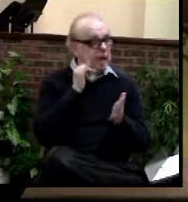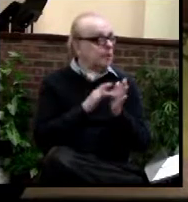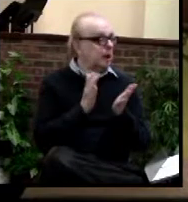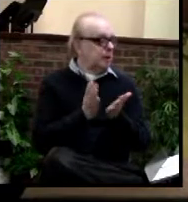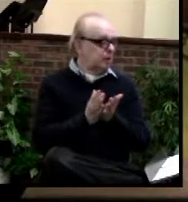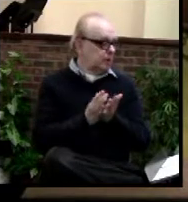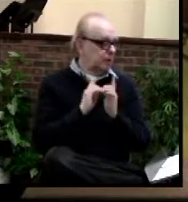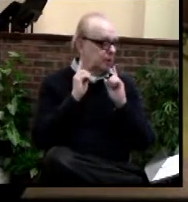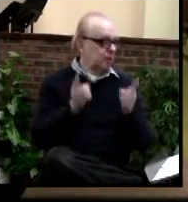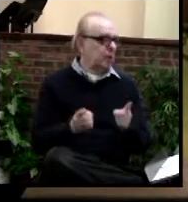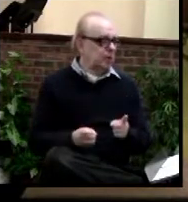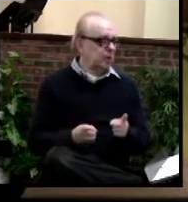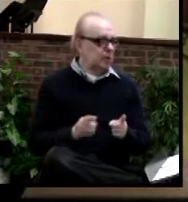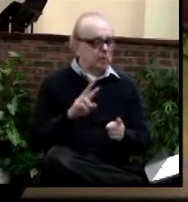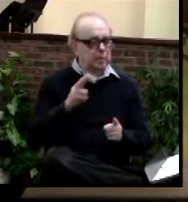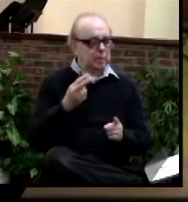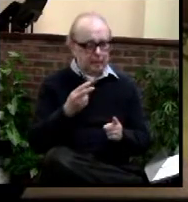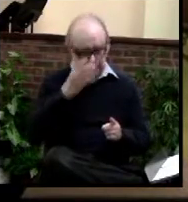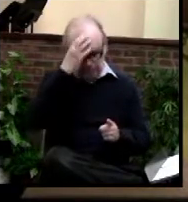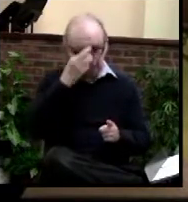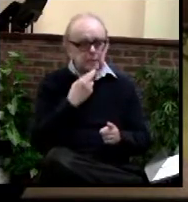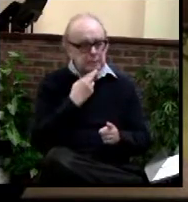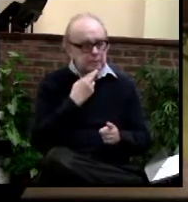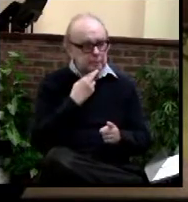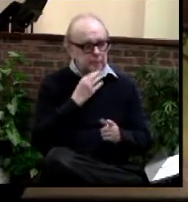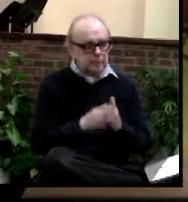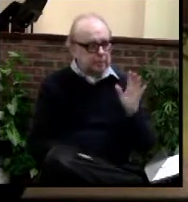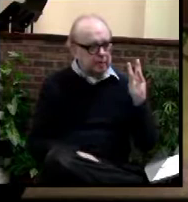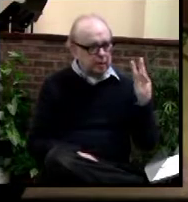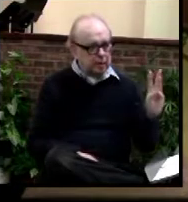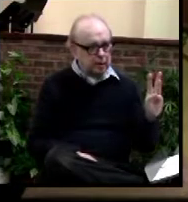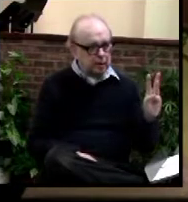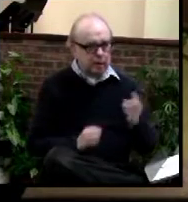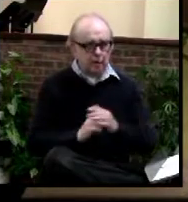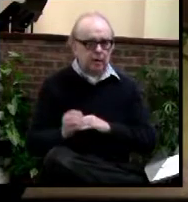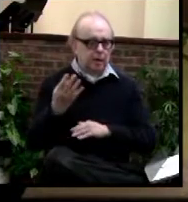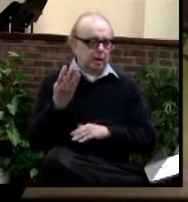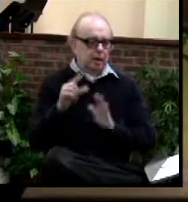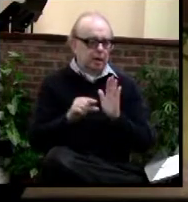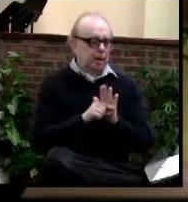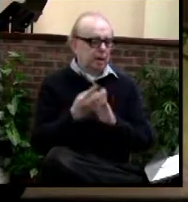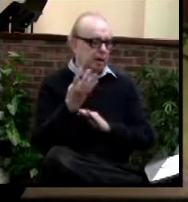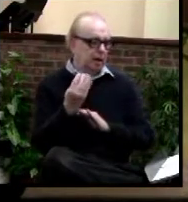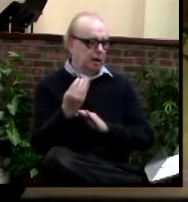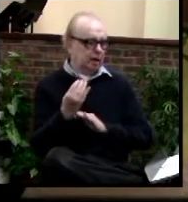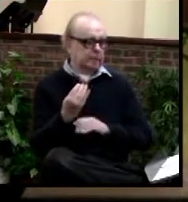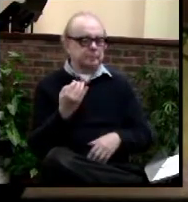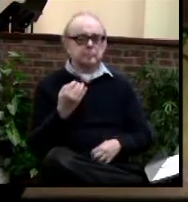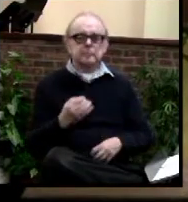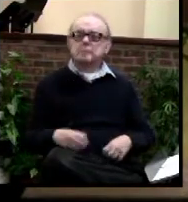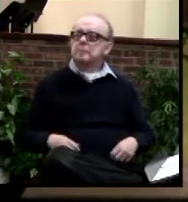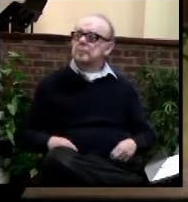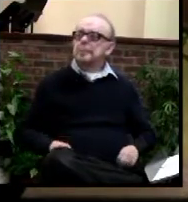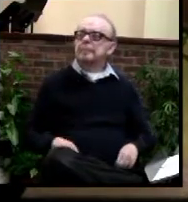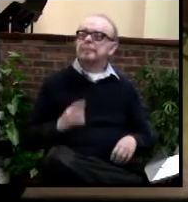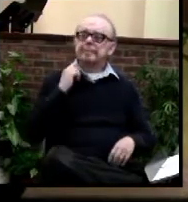go with me to 2 Corinthians chapter 6, verse number 14. If you don't have your Bibles, we'll have it